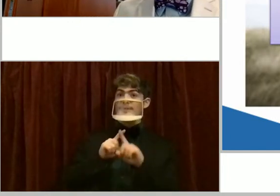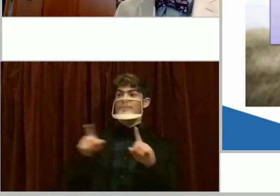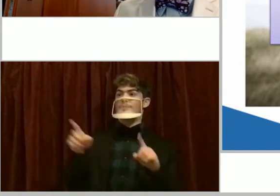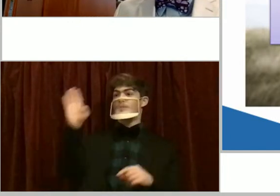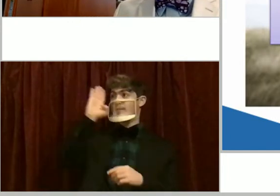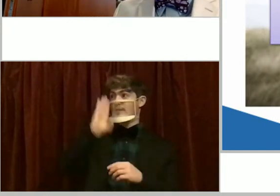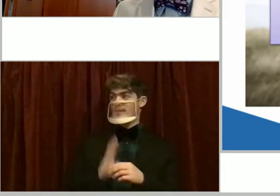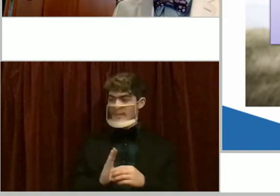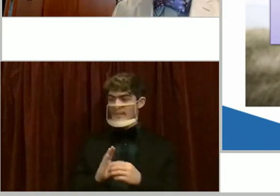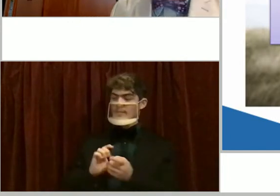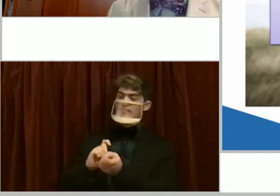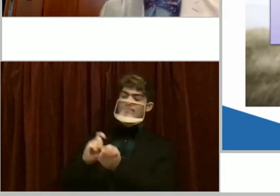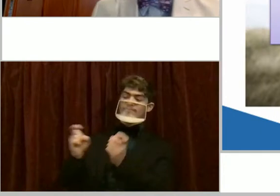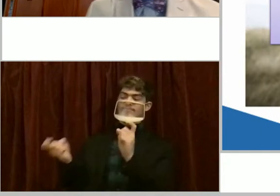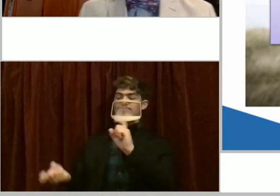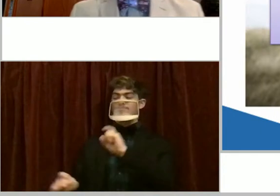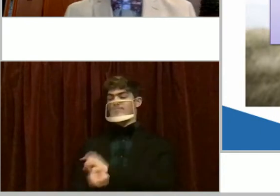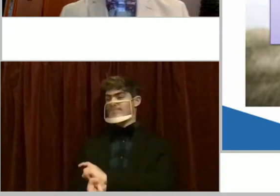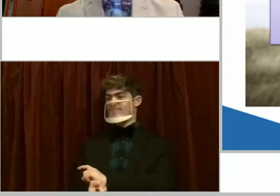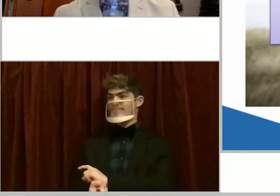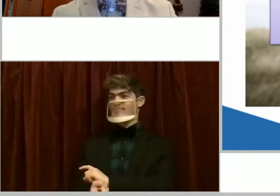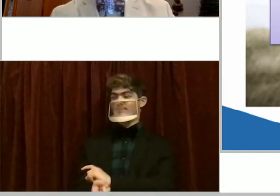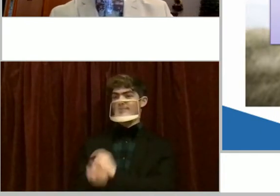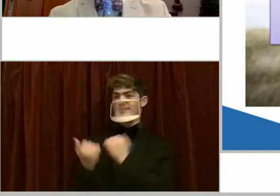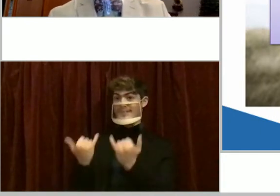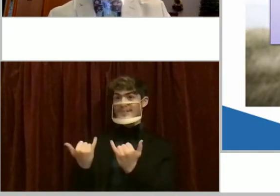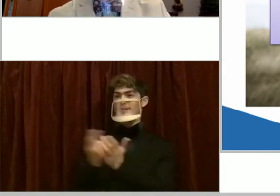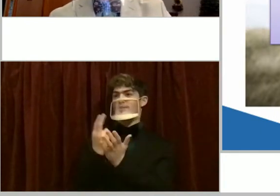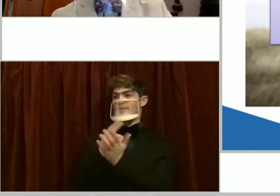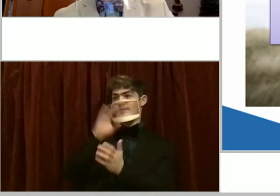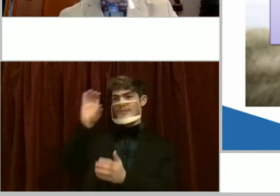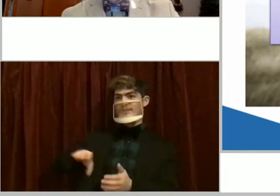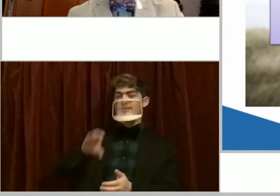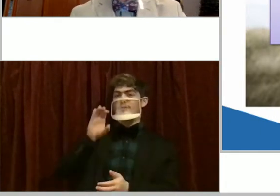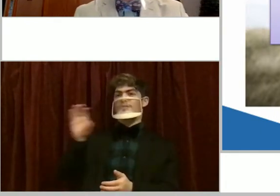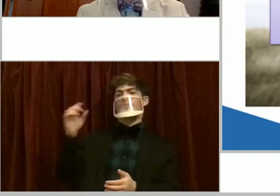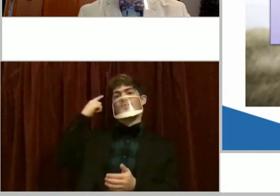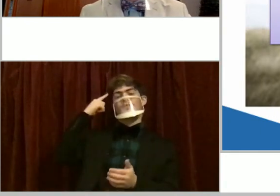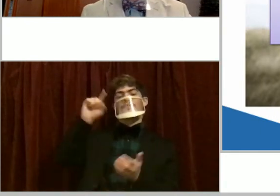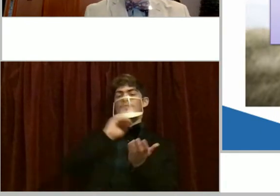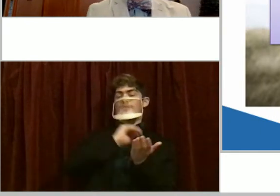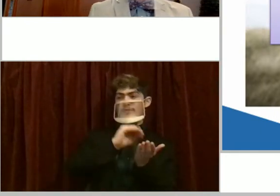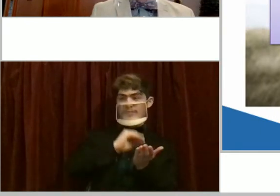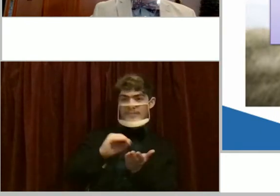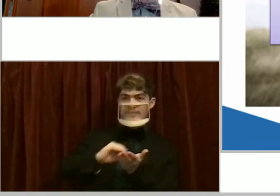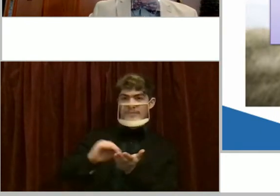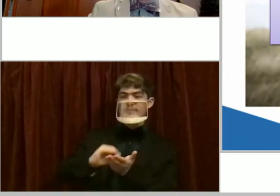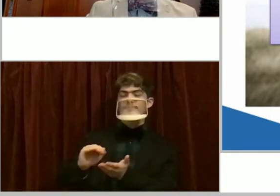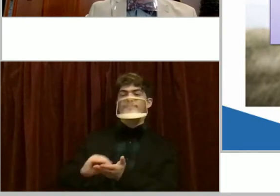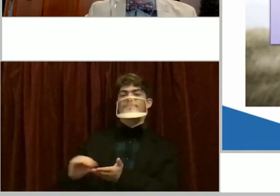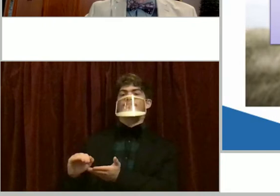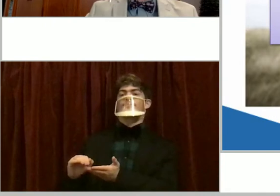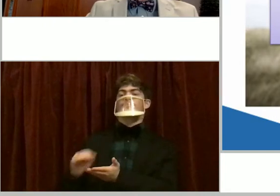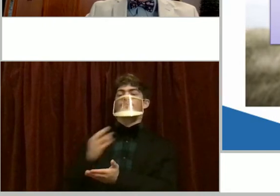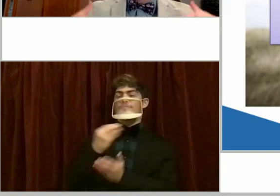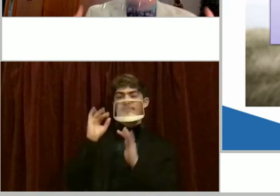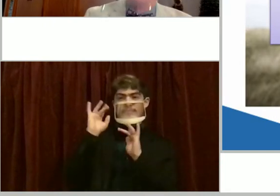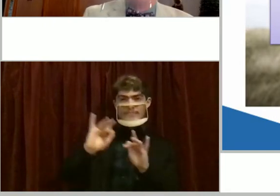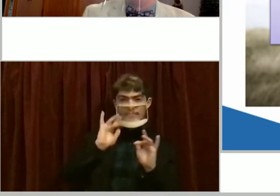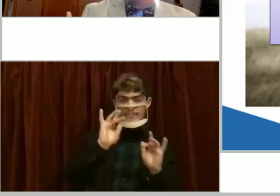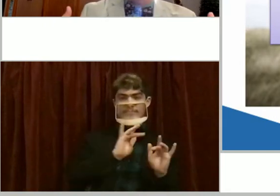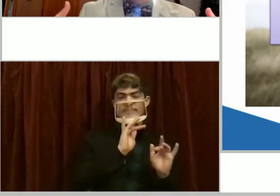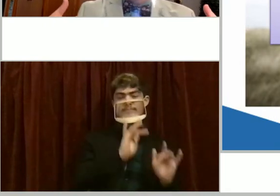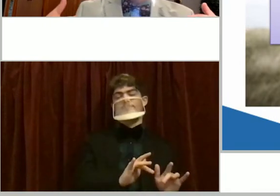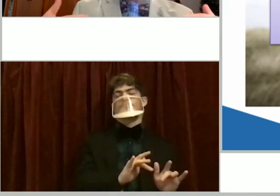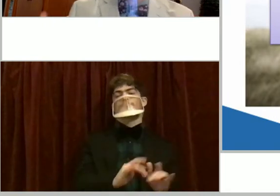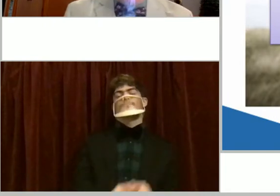compassion does. It has the ability to do that. And so as God's compassion is a